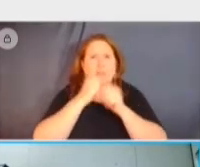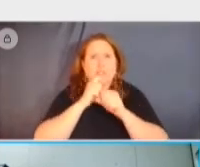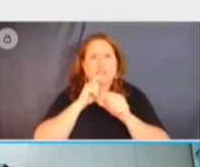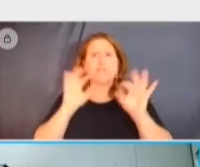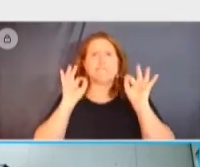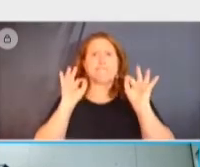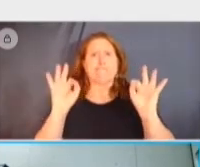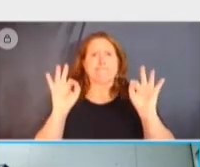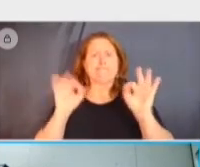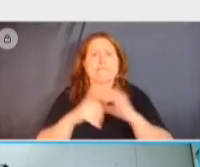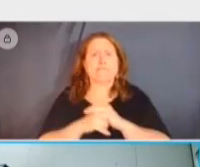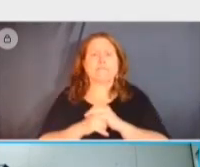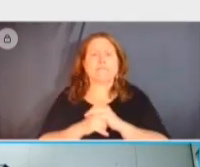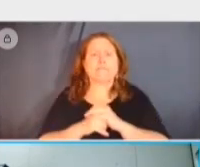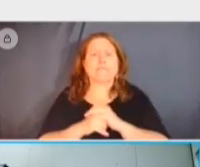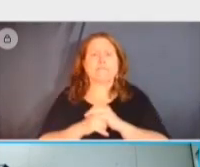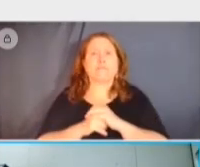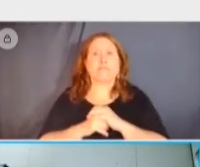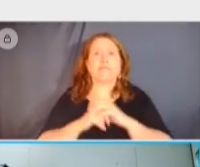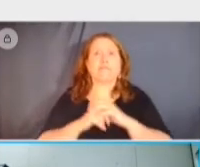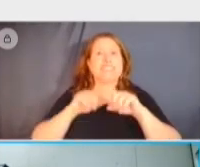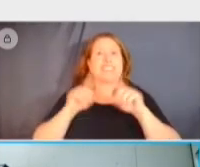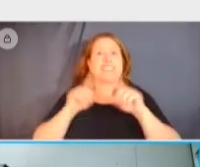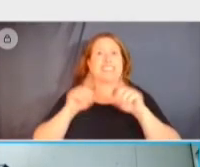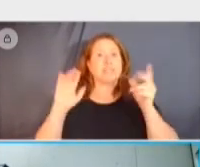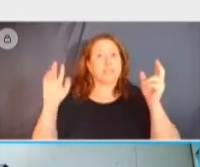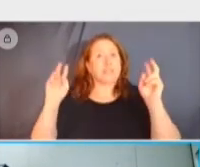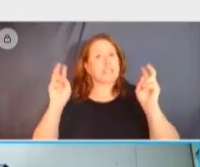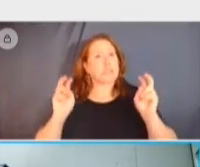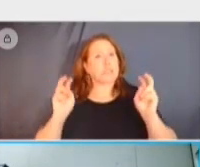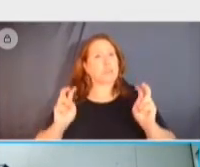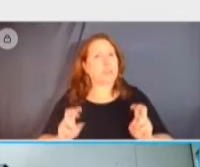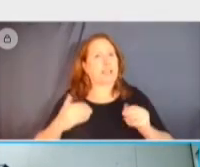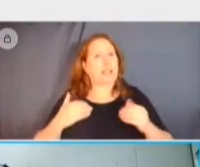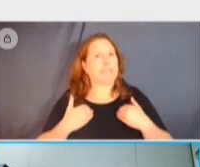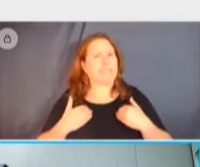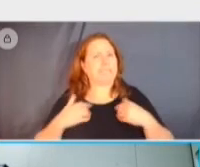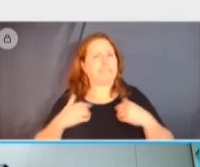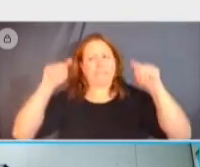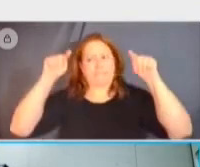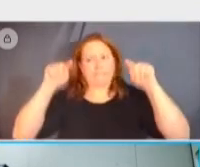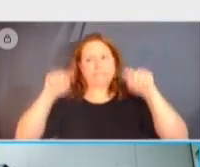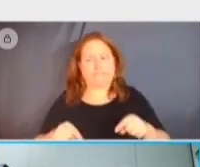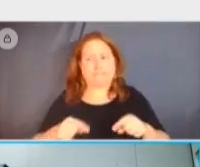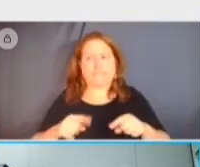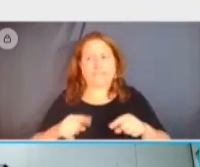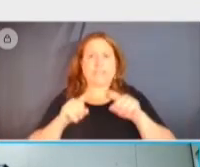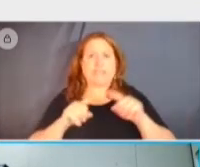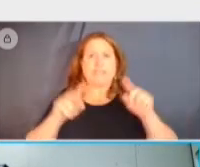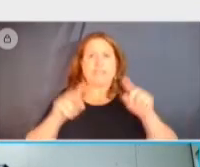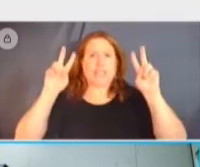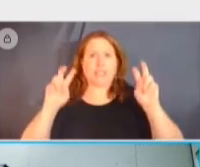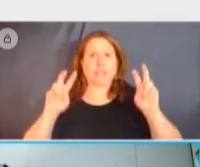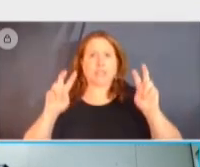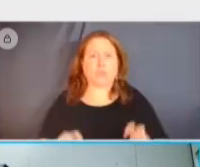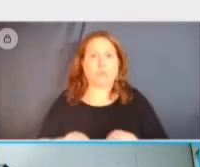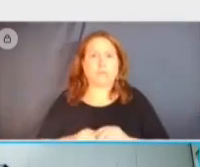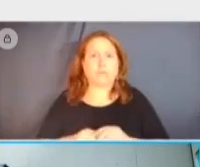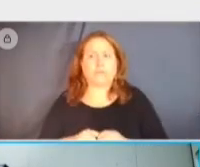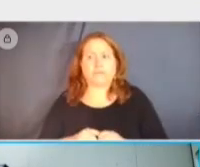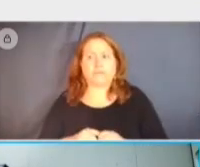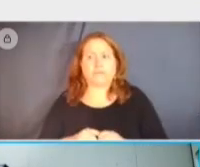it was a different paradigm. So the boards had to adapt both for signature review and other reviews to using the form of